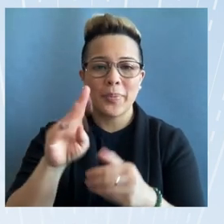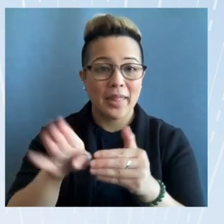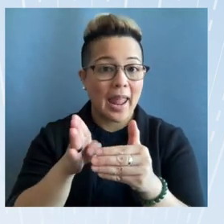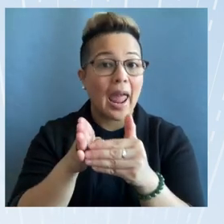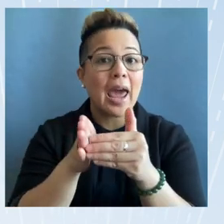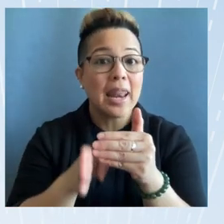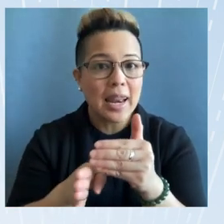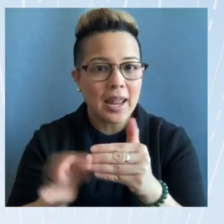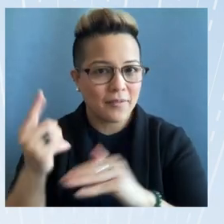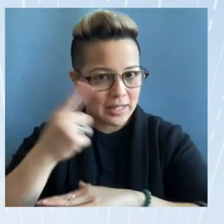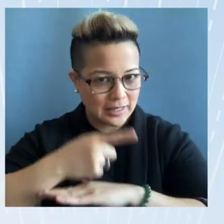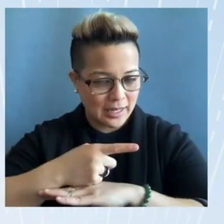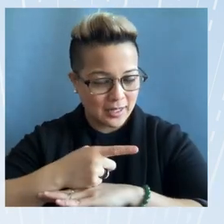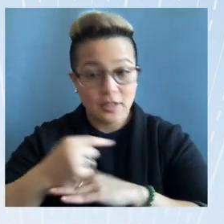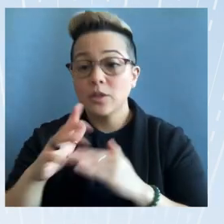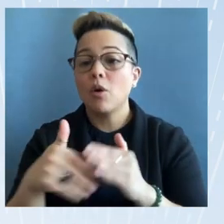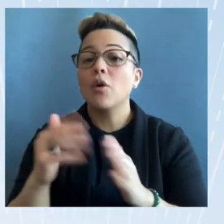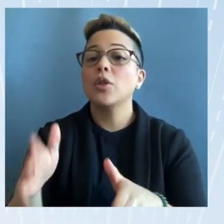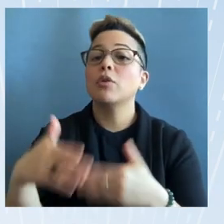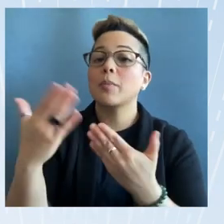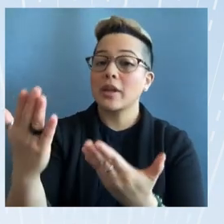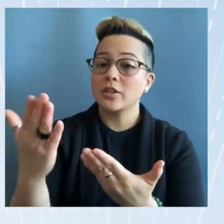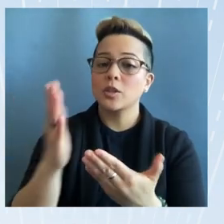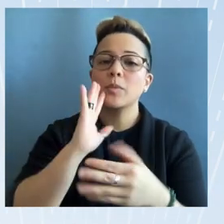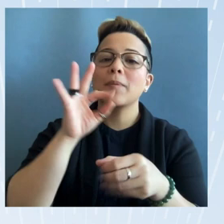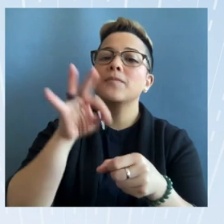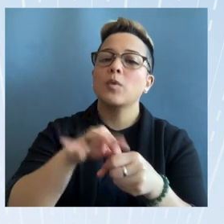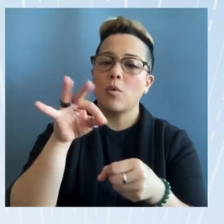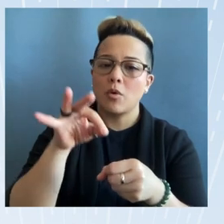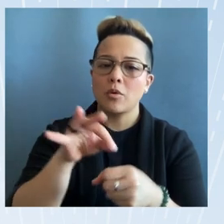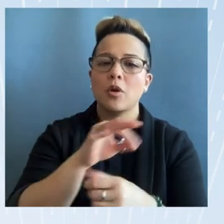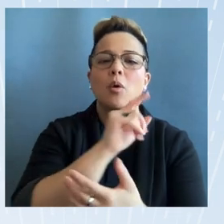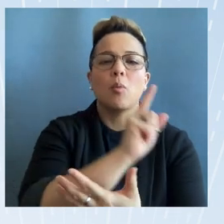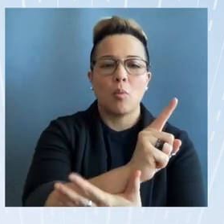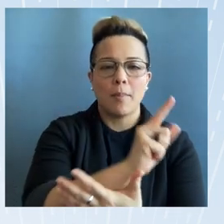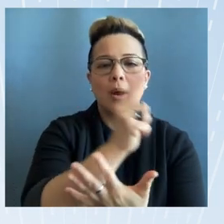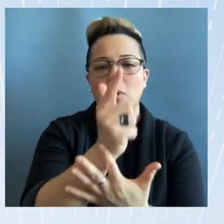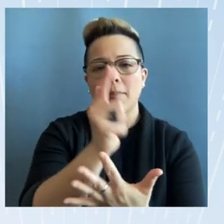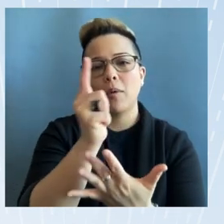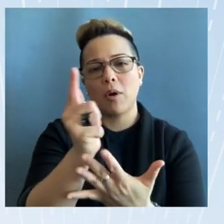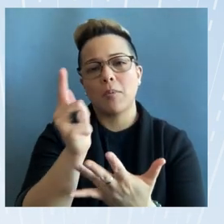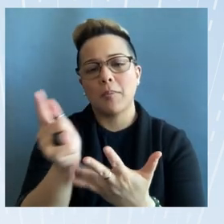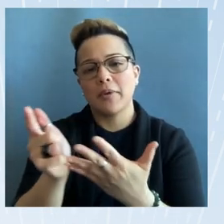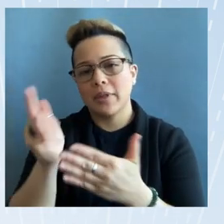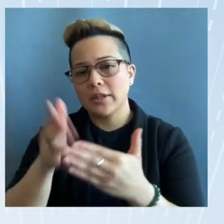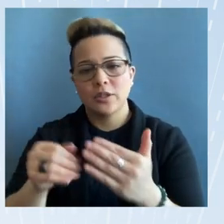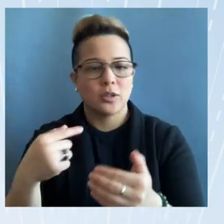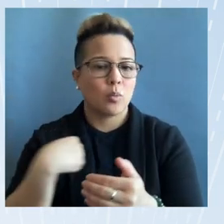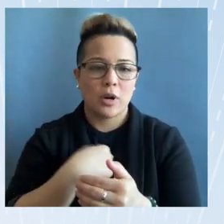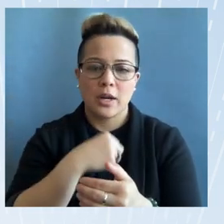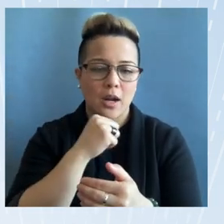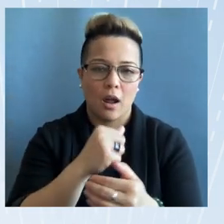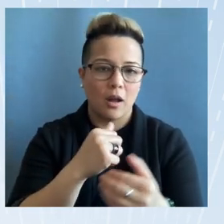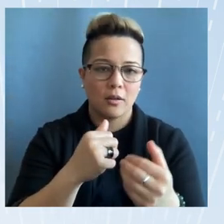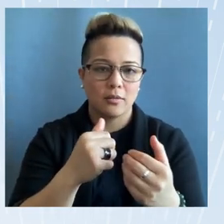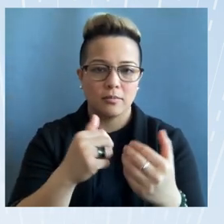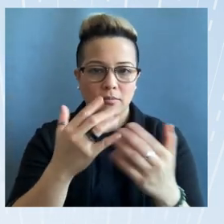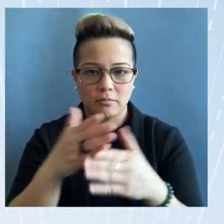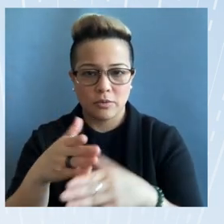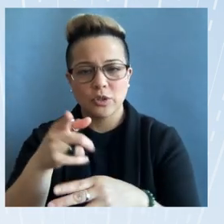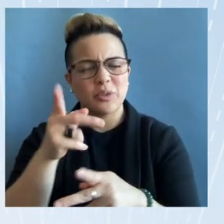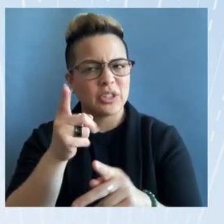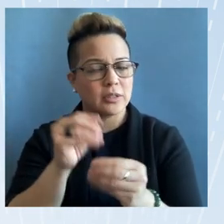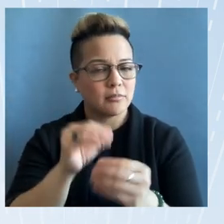day. So all of the recommendations will be voted on one by one at the end. So we will not be breaking those up. So just please keep that in